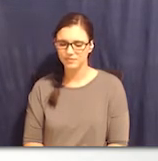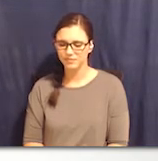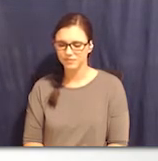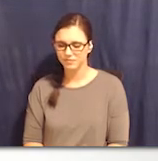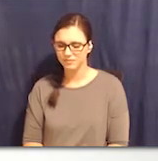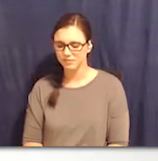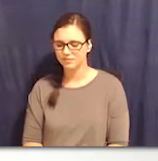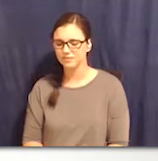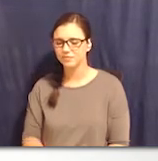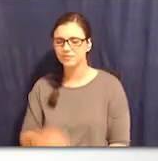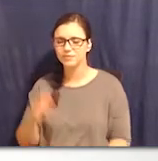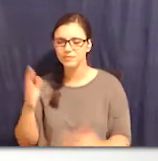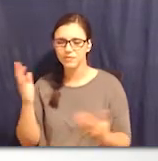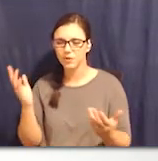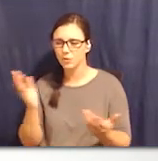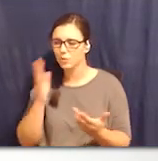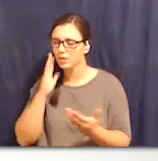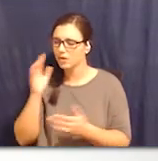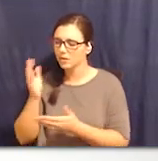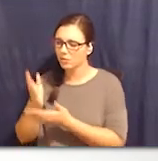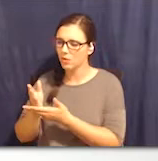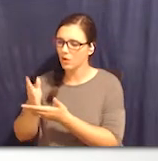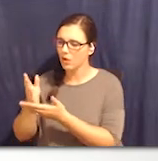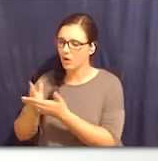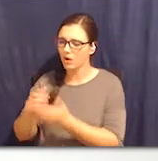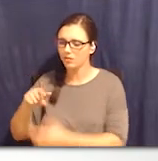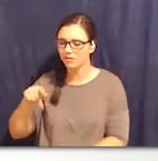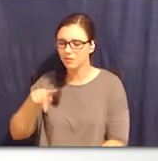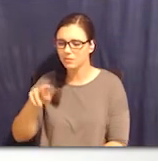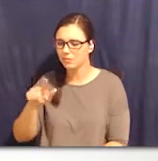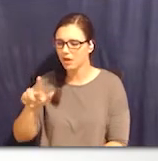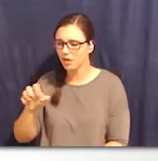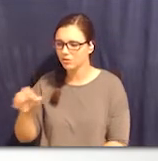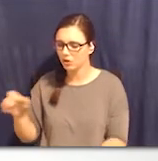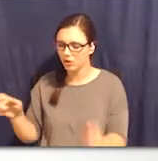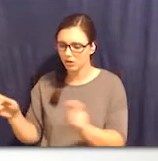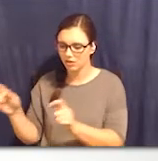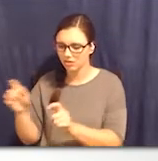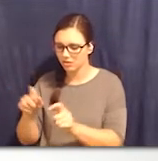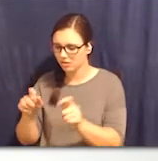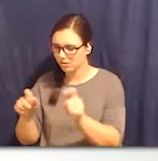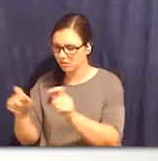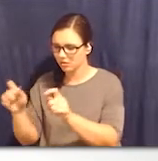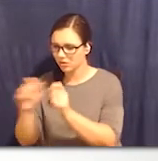What will bring the bits of the puzzle together?